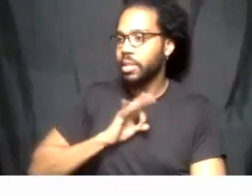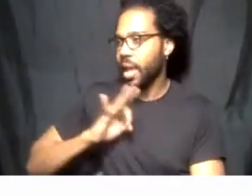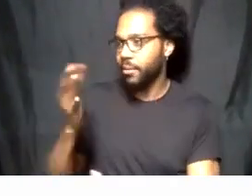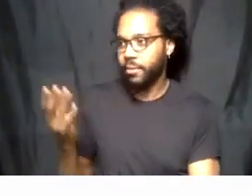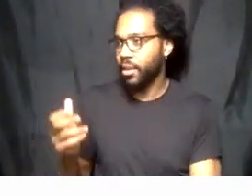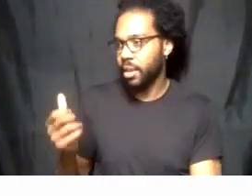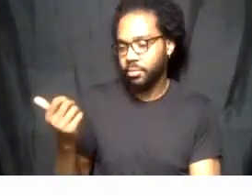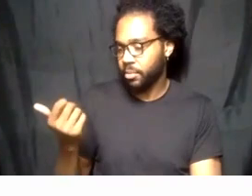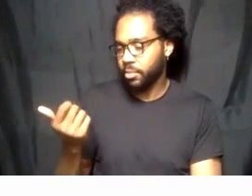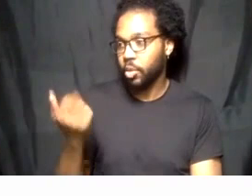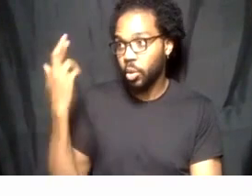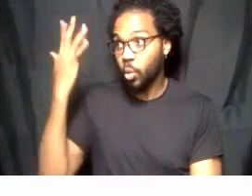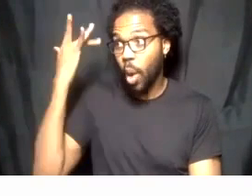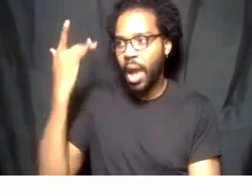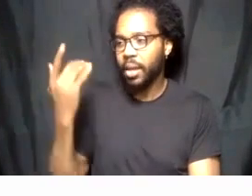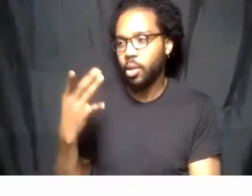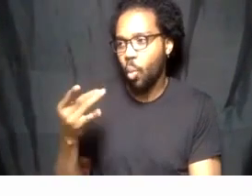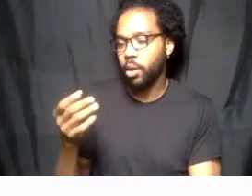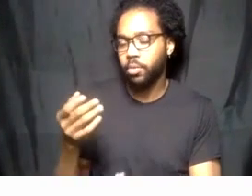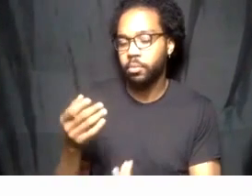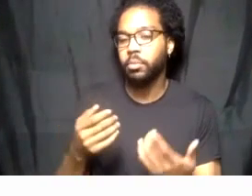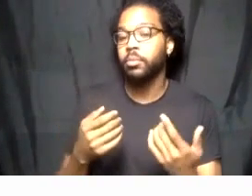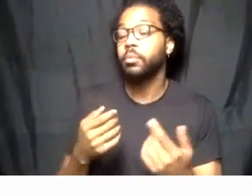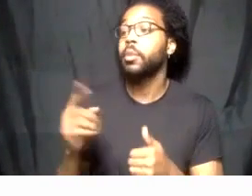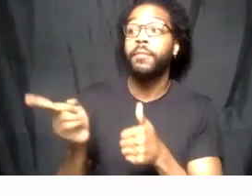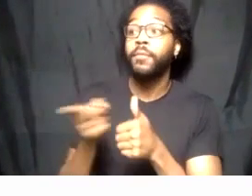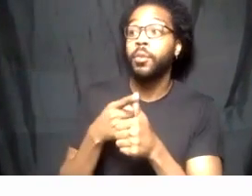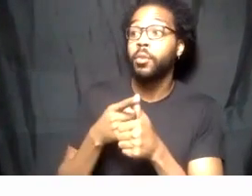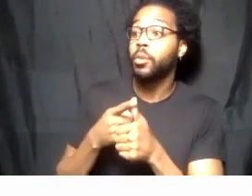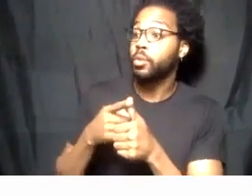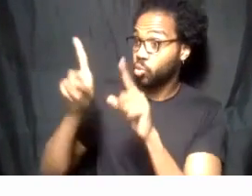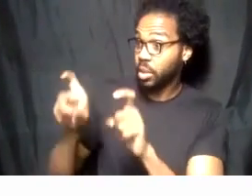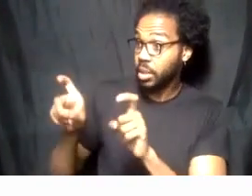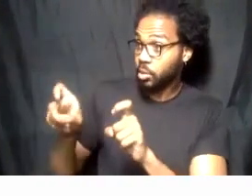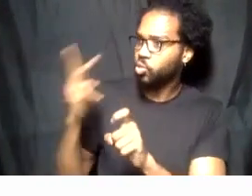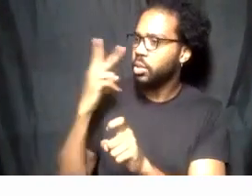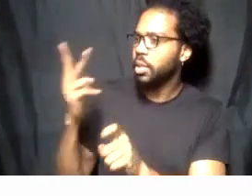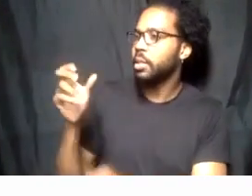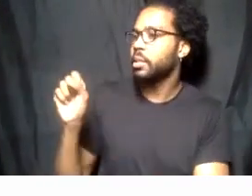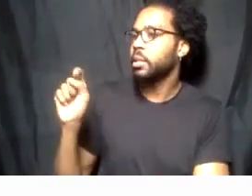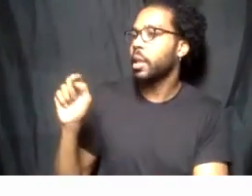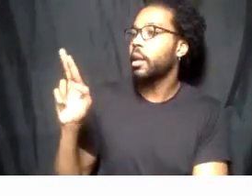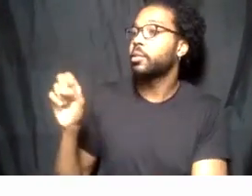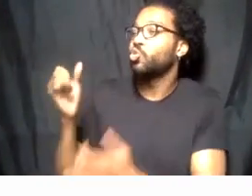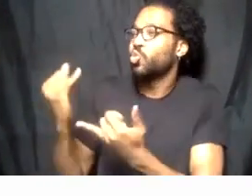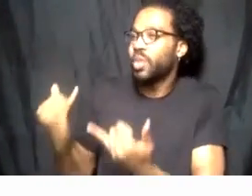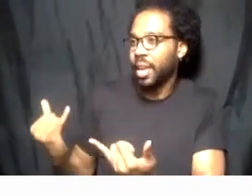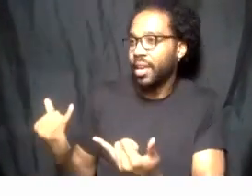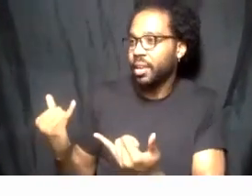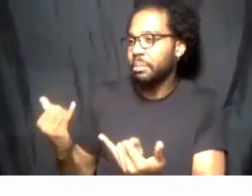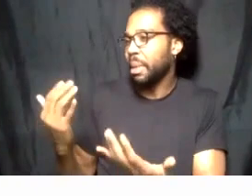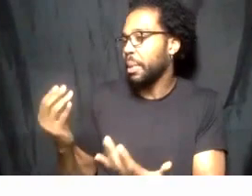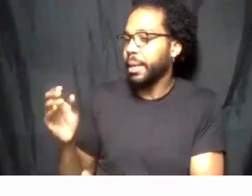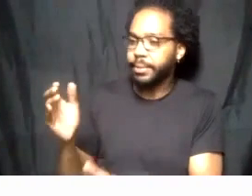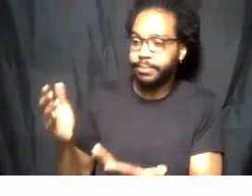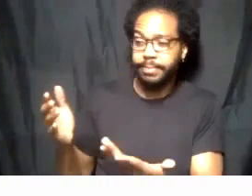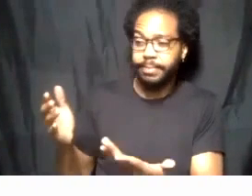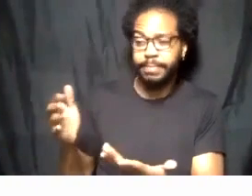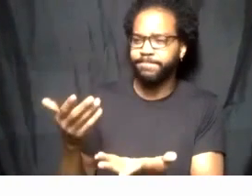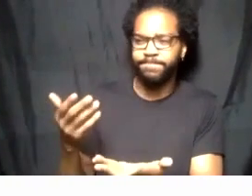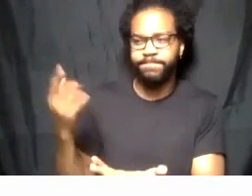protect people. One is it tells you what your status is today. Perhaps there is some percentage of false negatives.